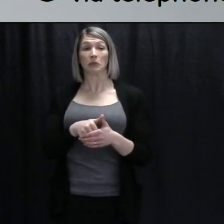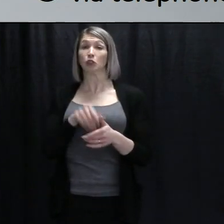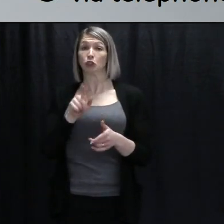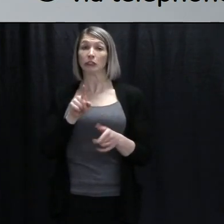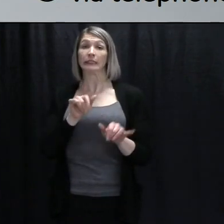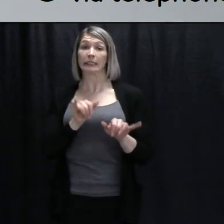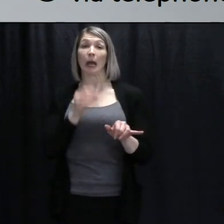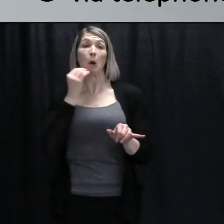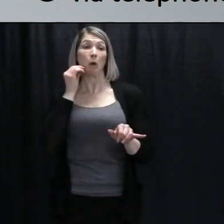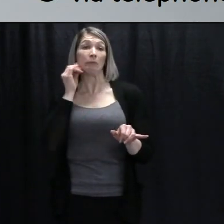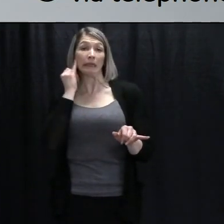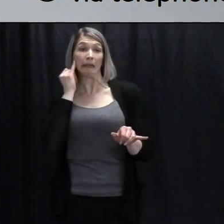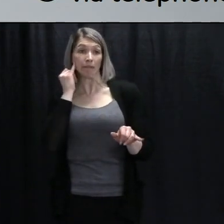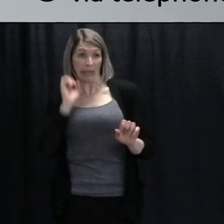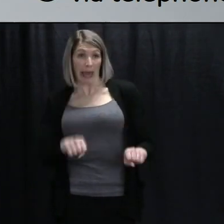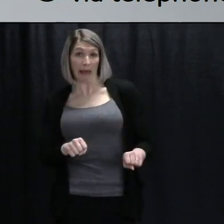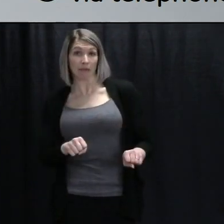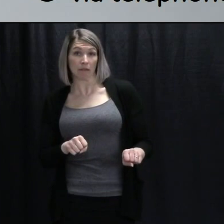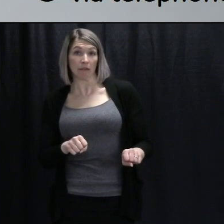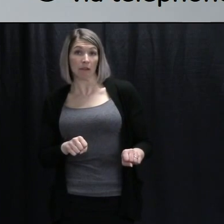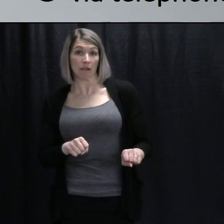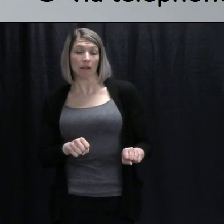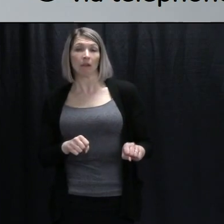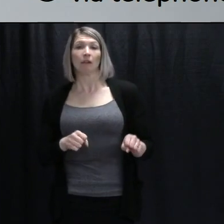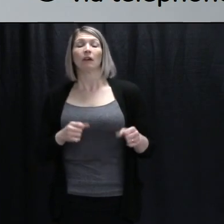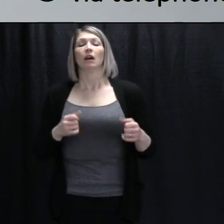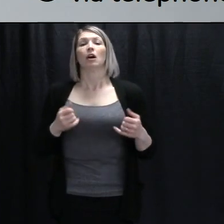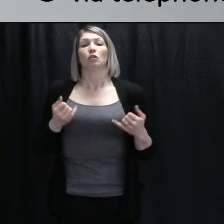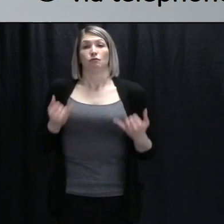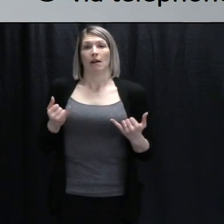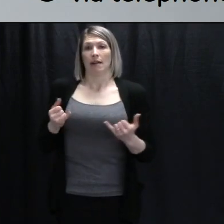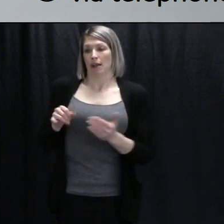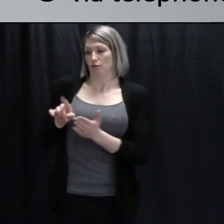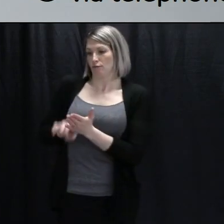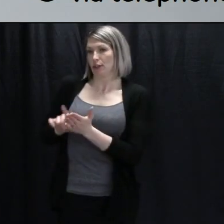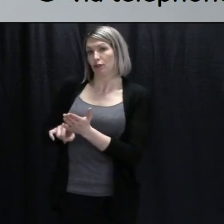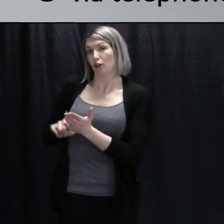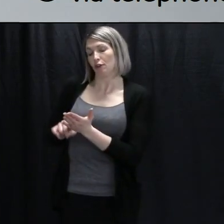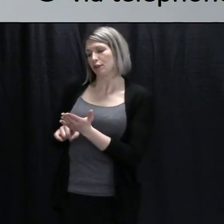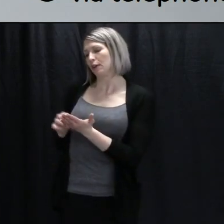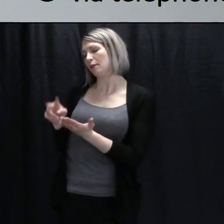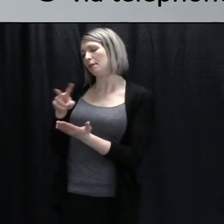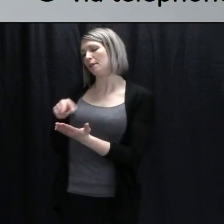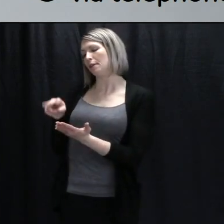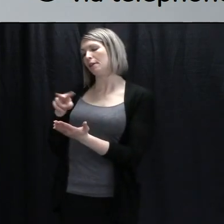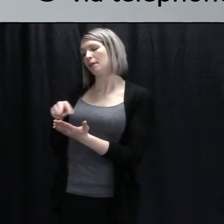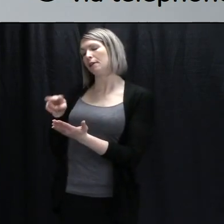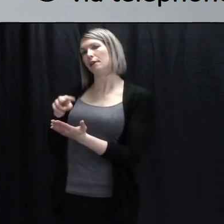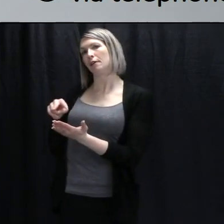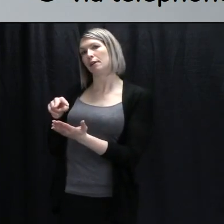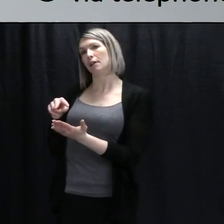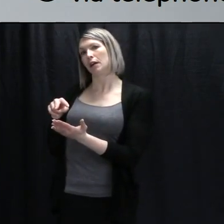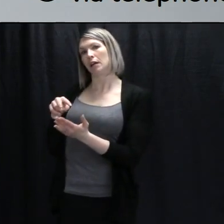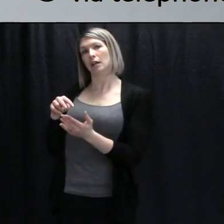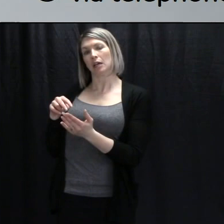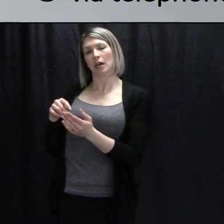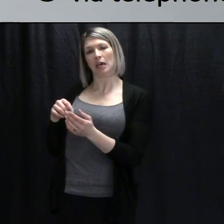So the evidence that we have right now says that this doesn't appear to affect pregnant